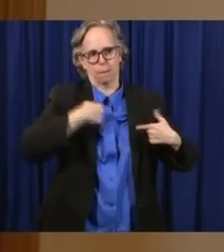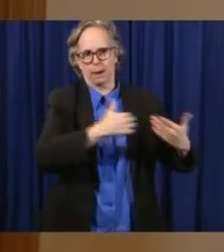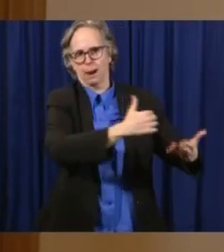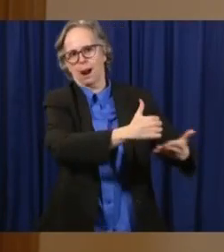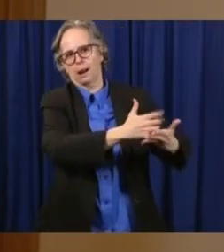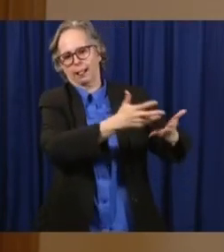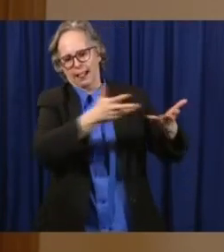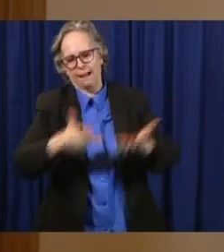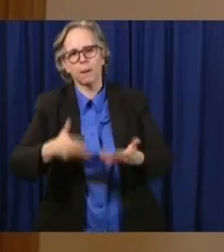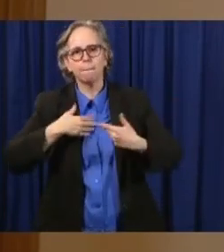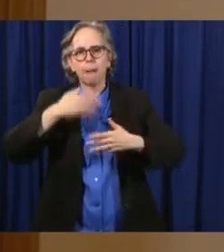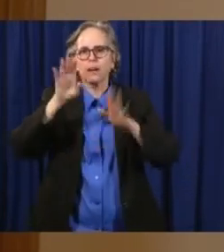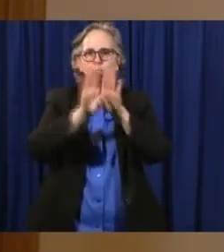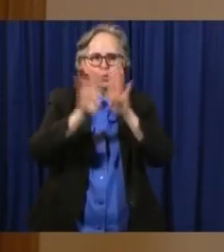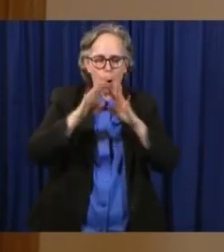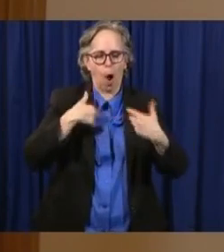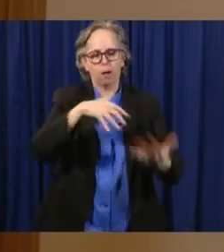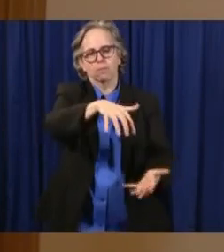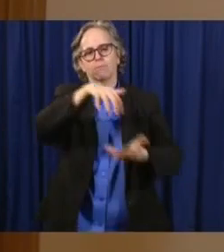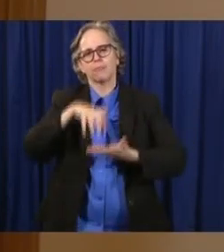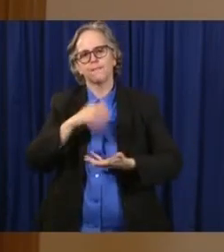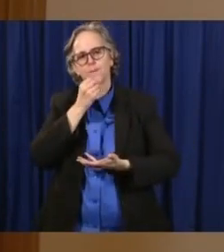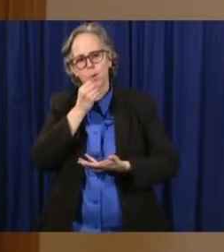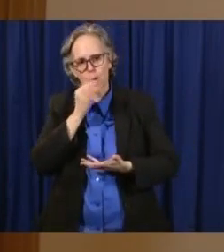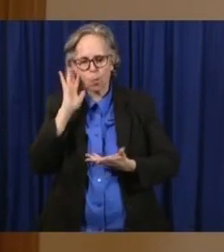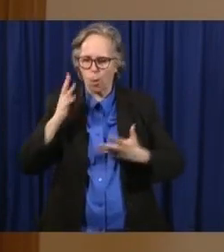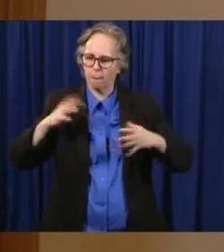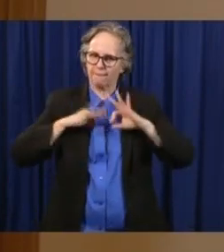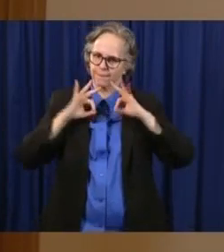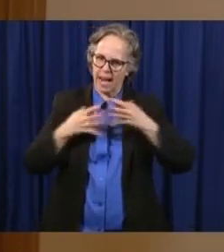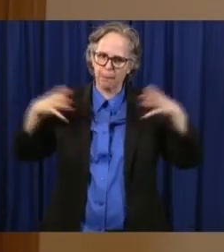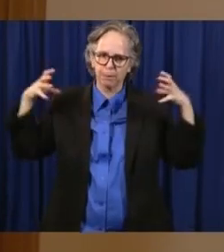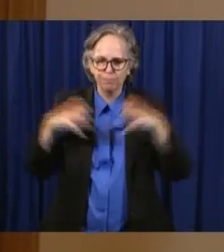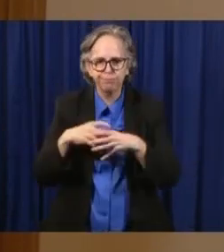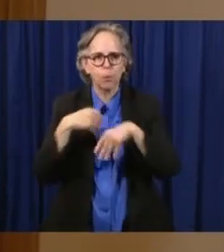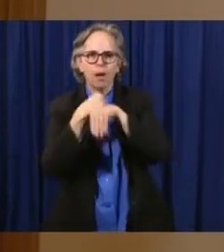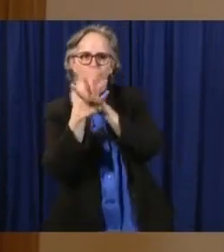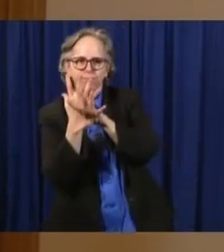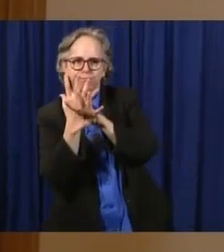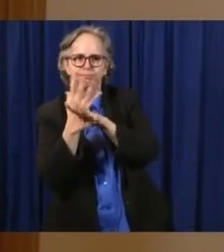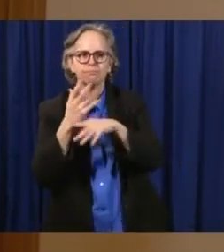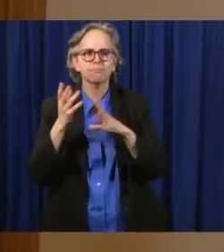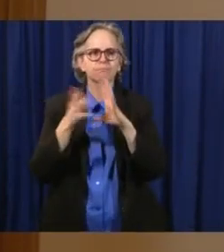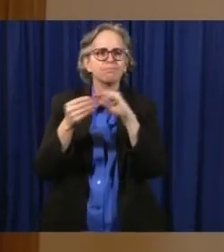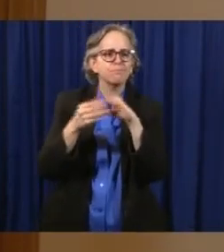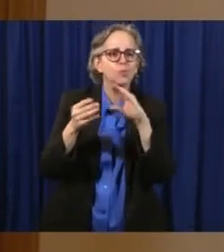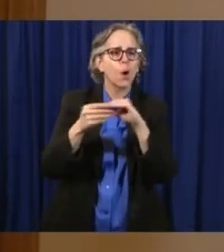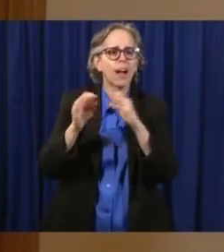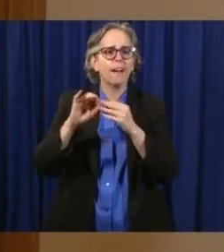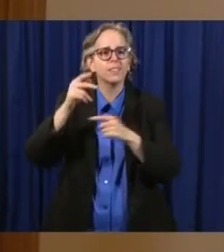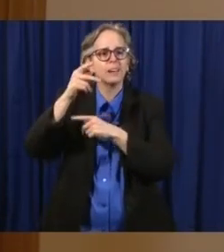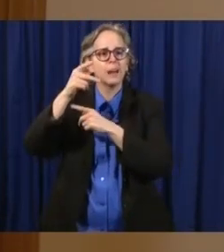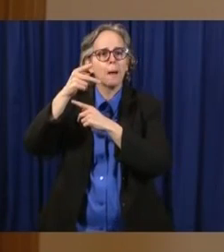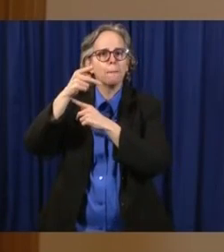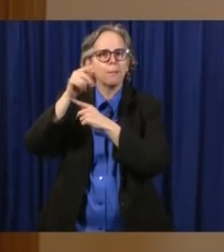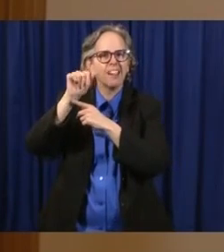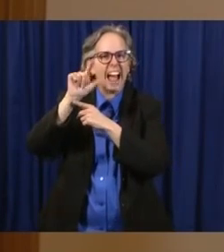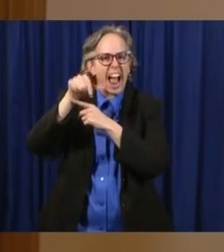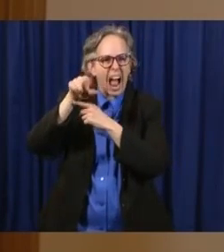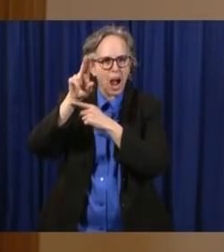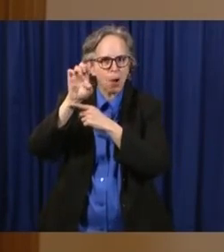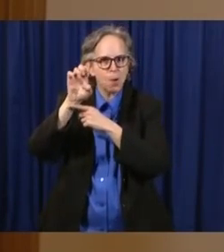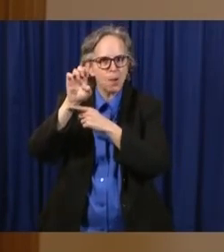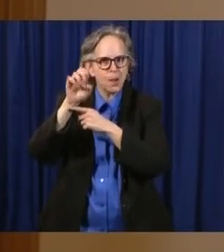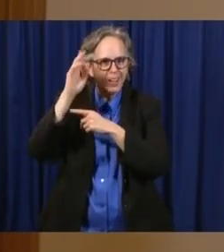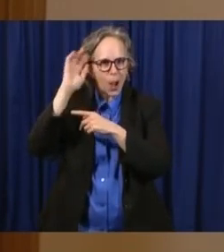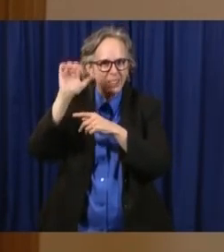talking about the story of the plagues, of which have a very poignant meaning as we go through what we're going through. These diseases have